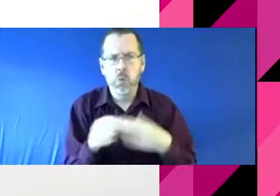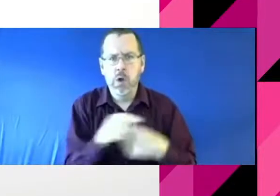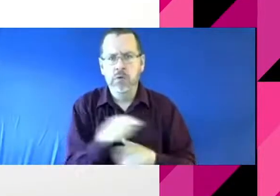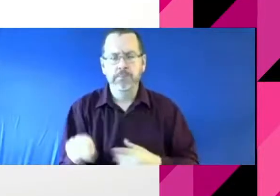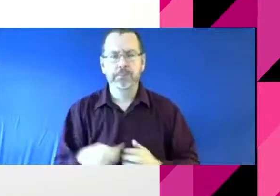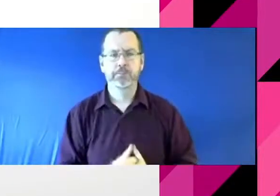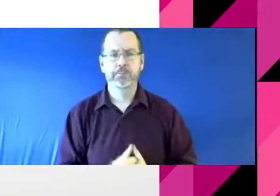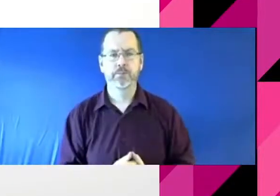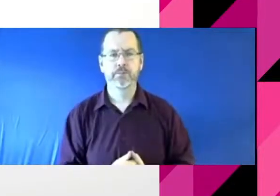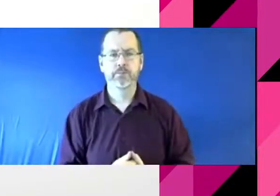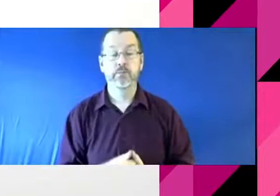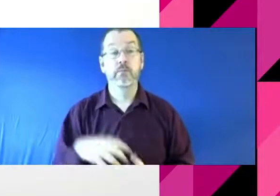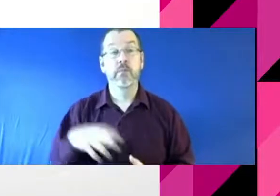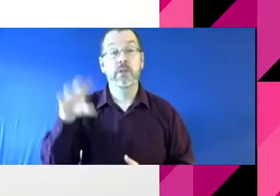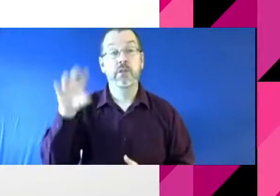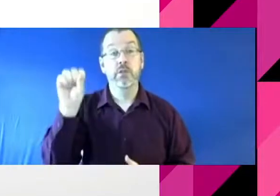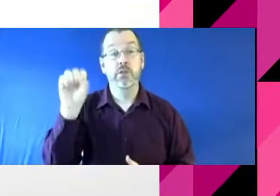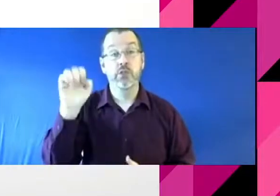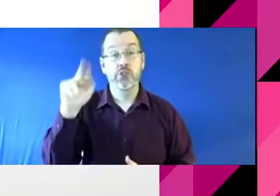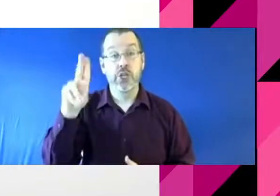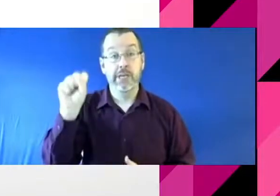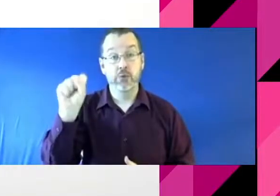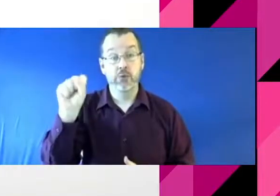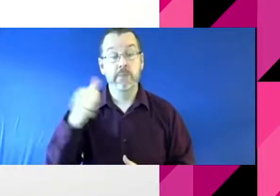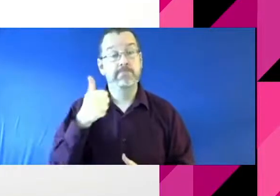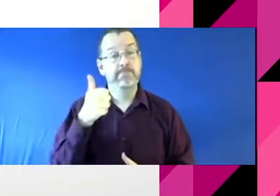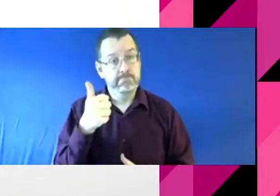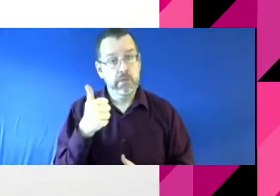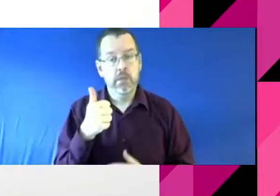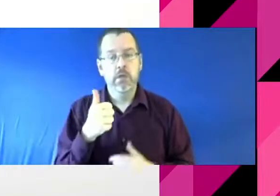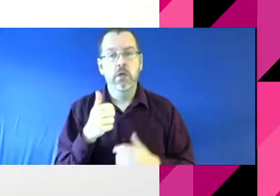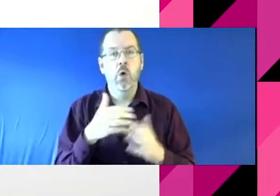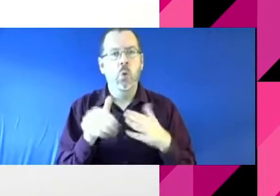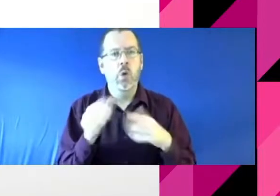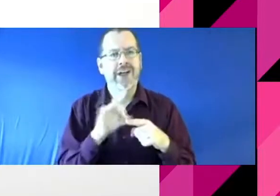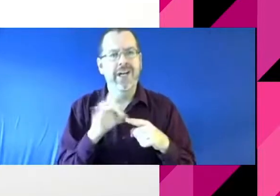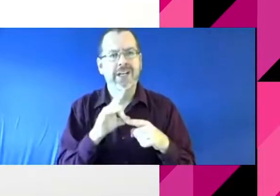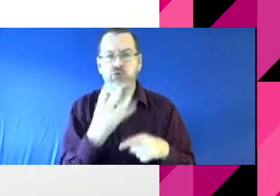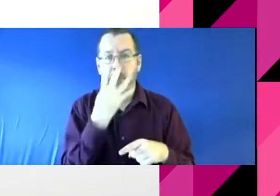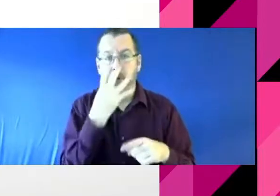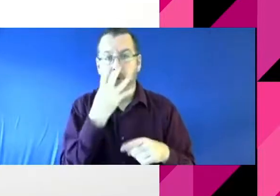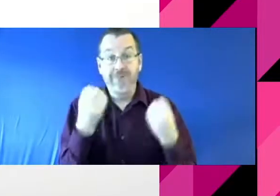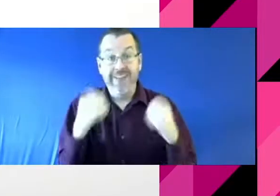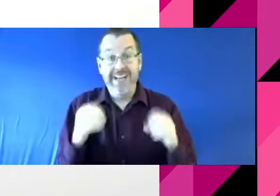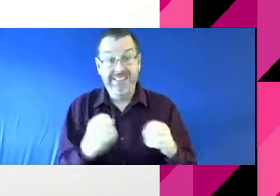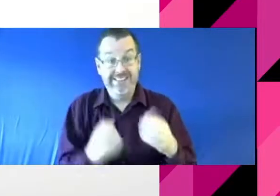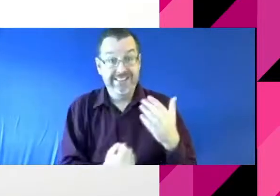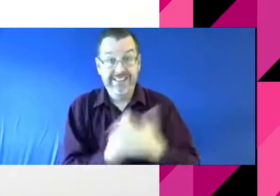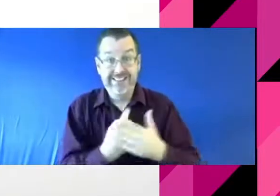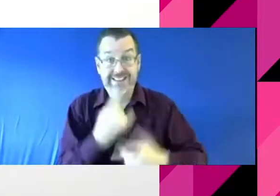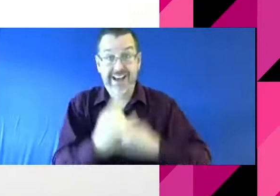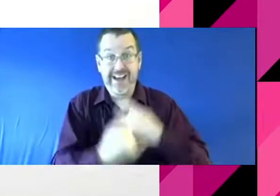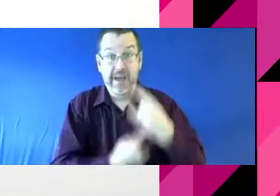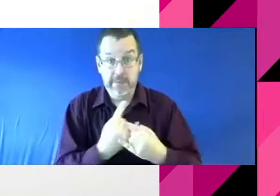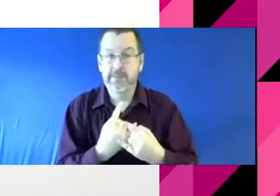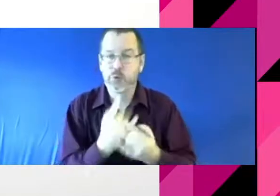There is some evidence in terms of the main offences that manifest in disability hate crime, and there's